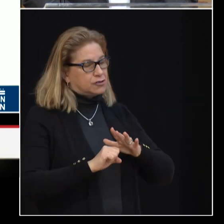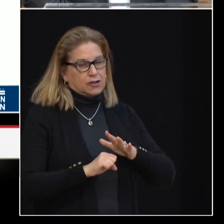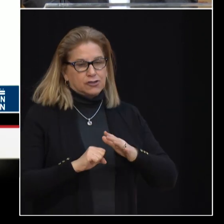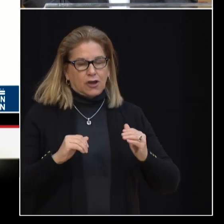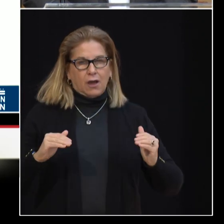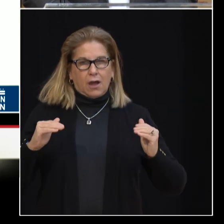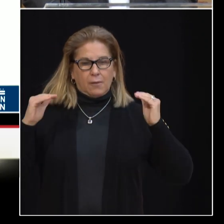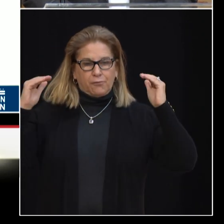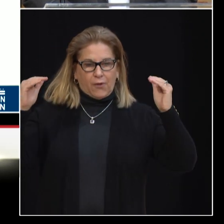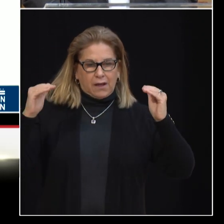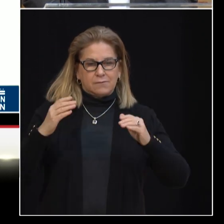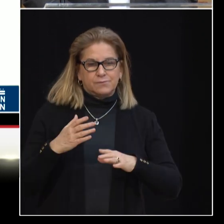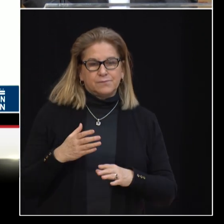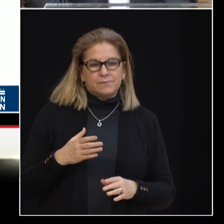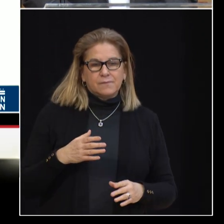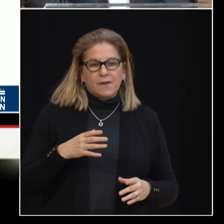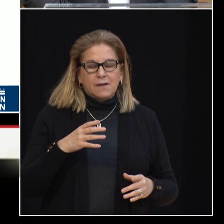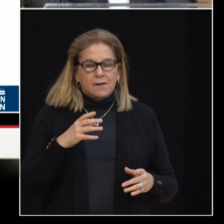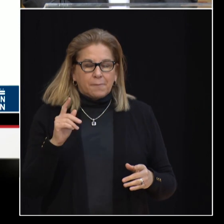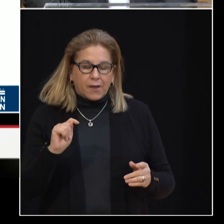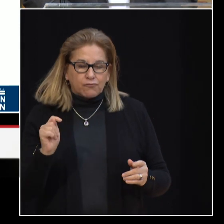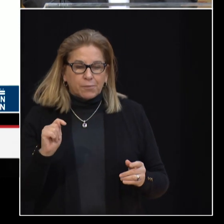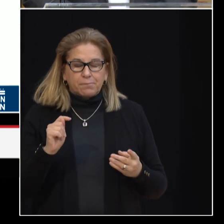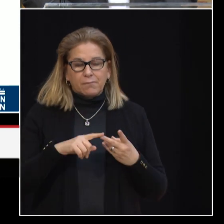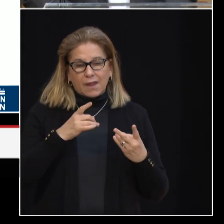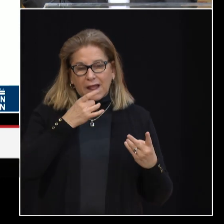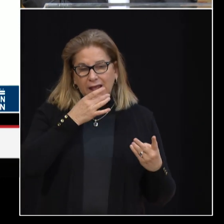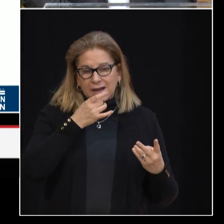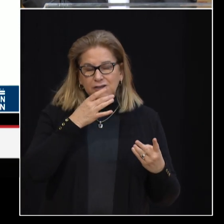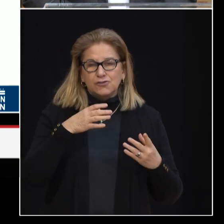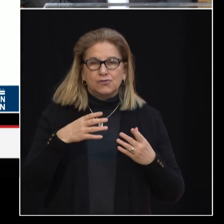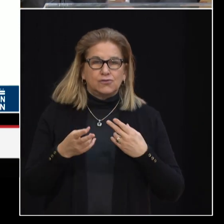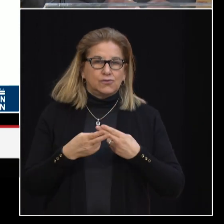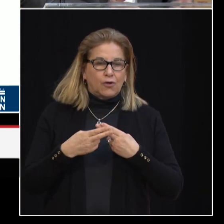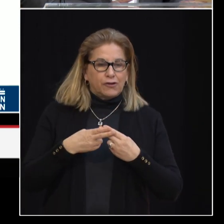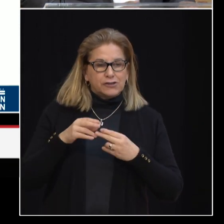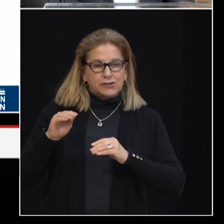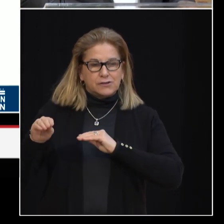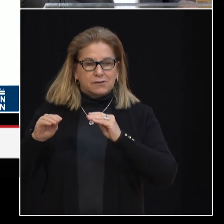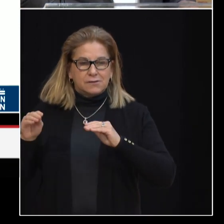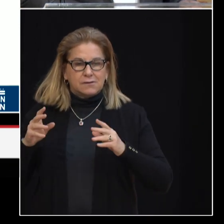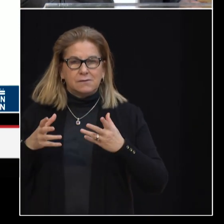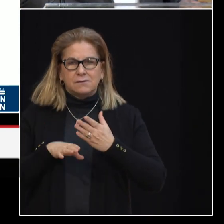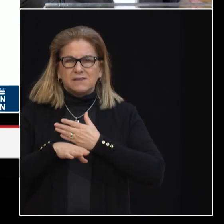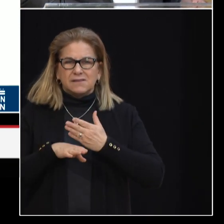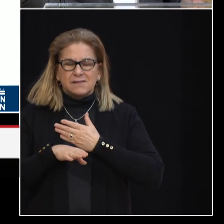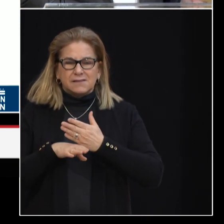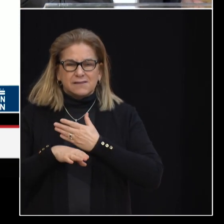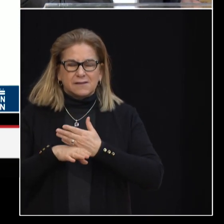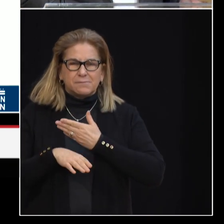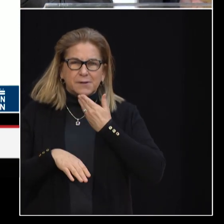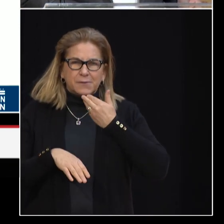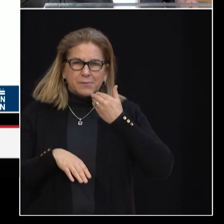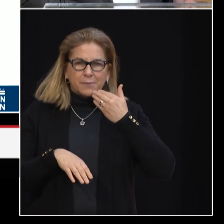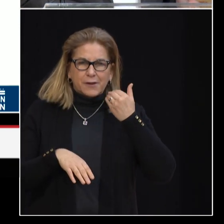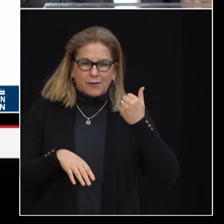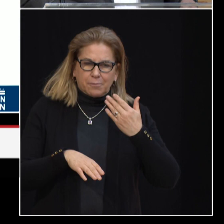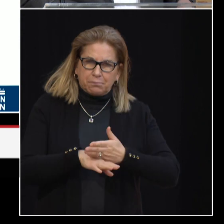window replacement, storage space, and site improvements. The solicitation will go out in April for